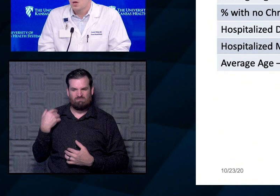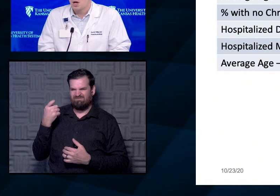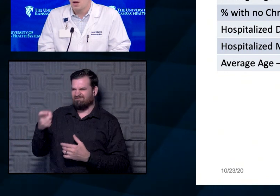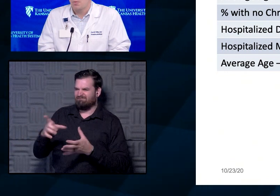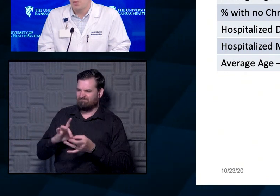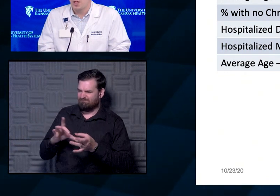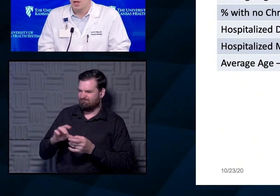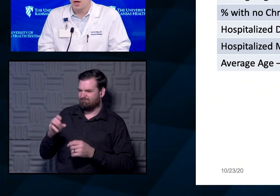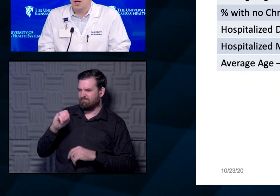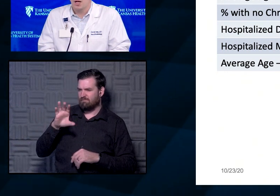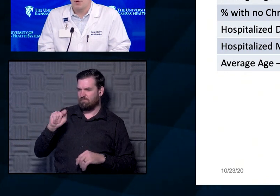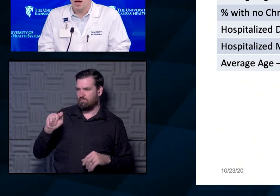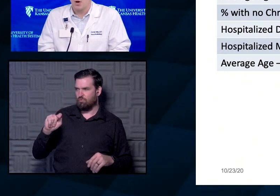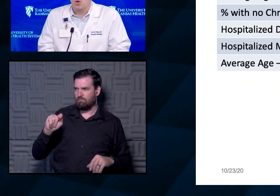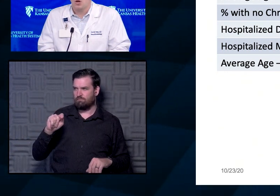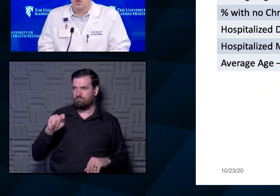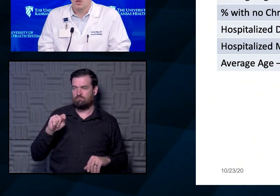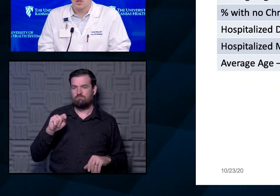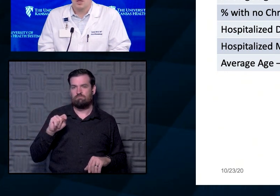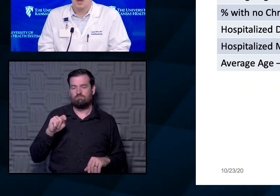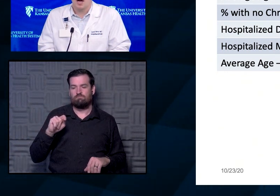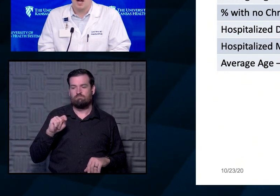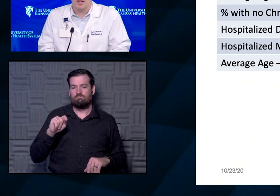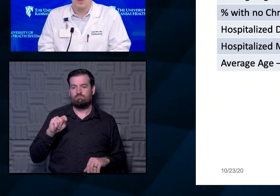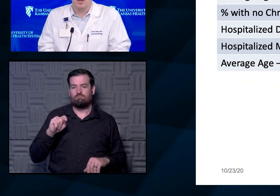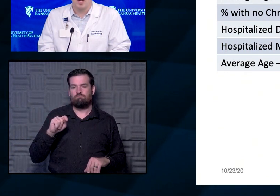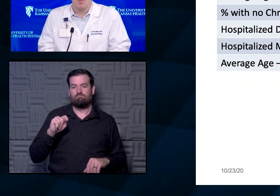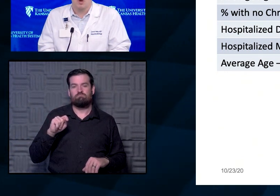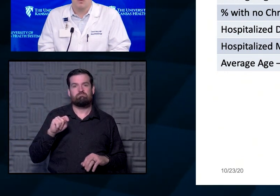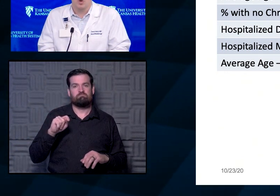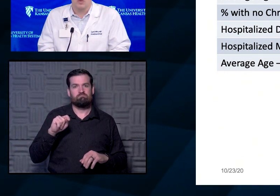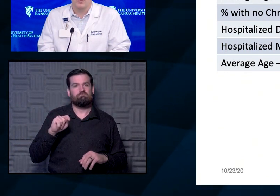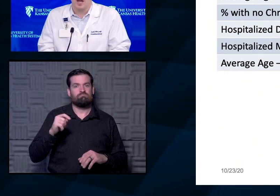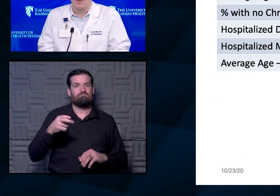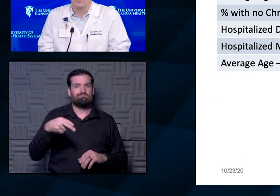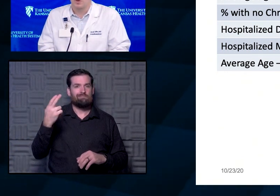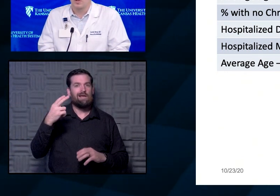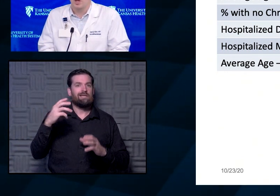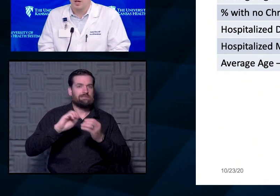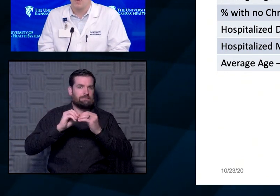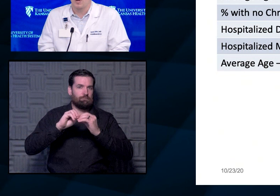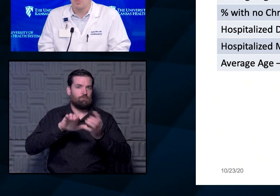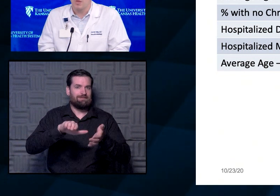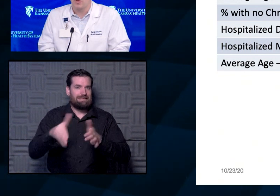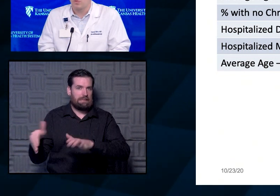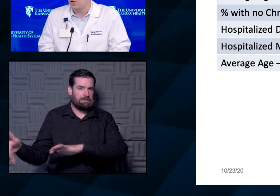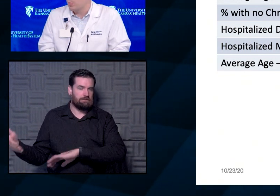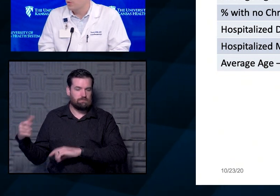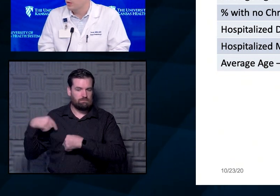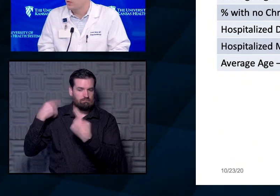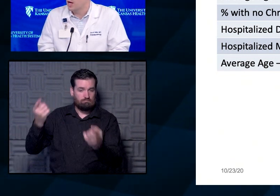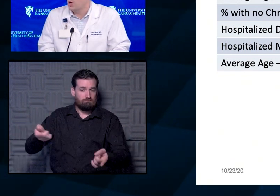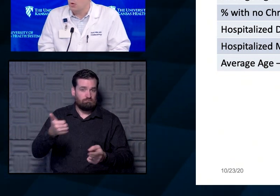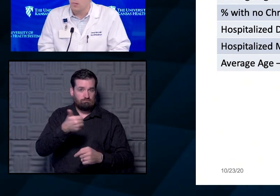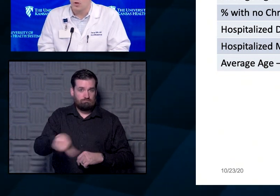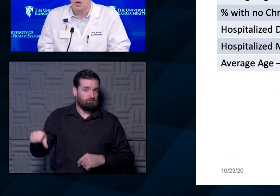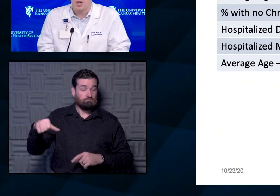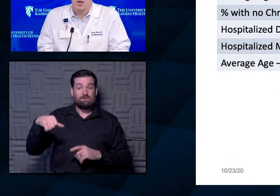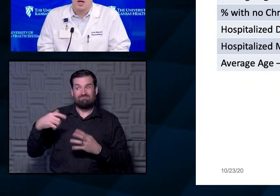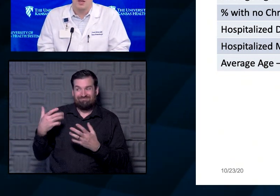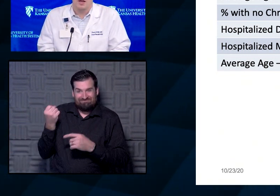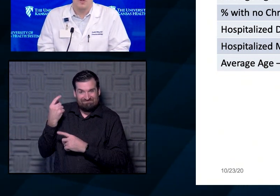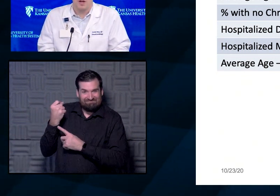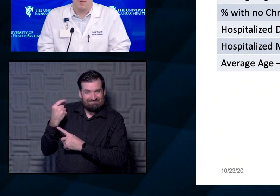October being our highest number of gross deaths for any month so far, and the month is not